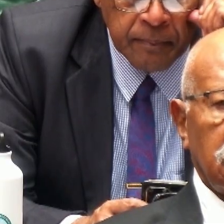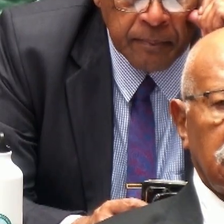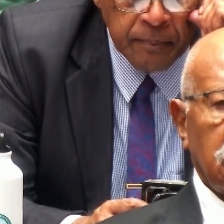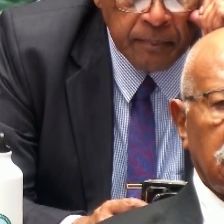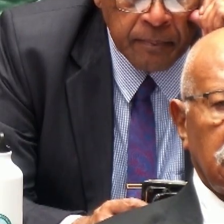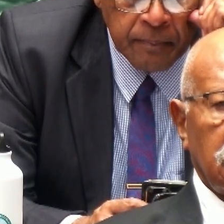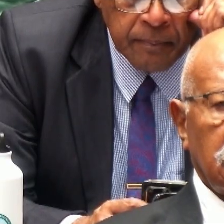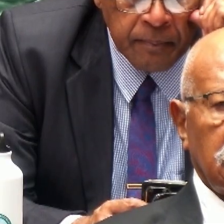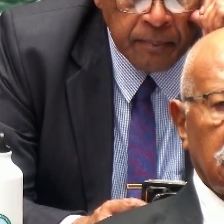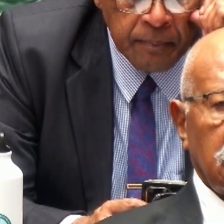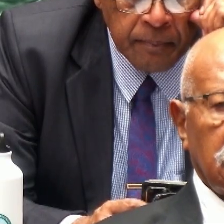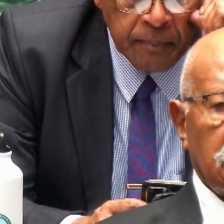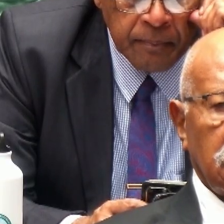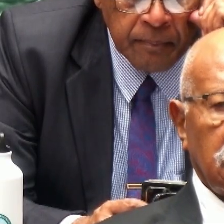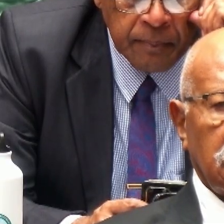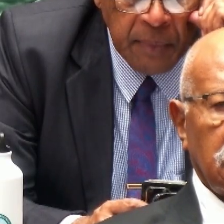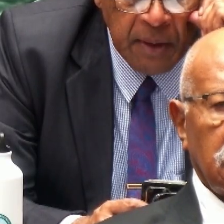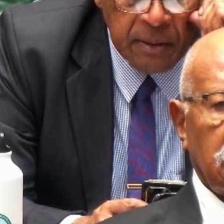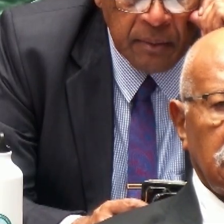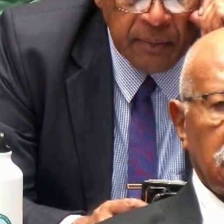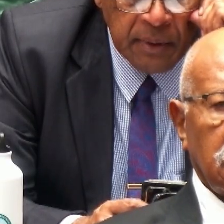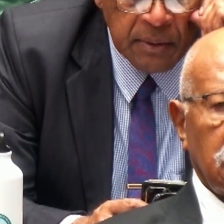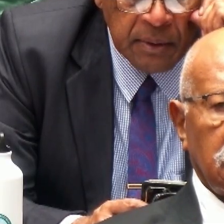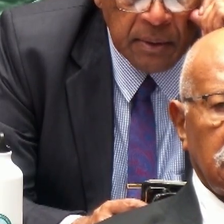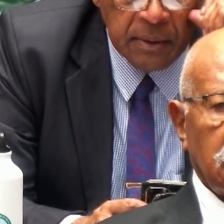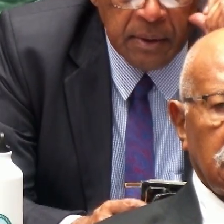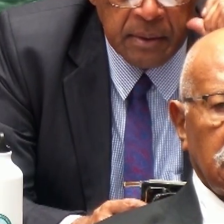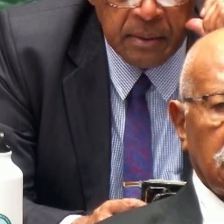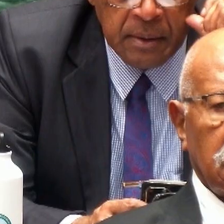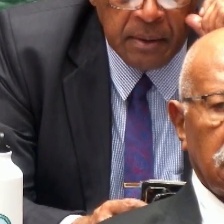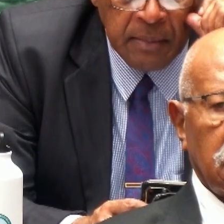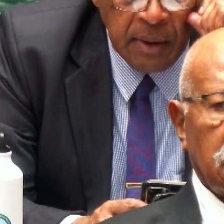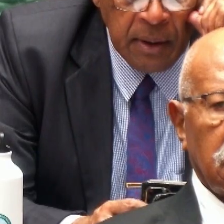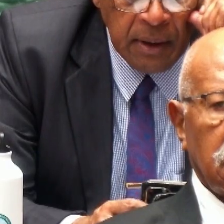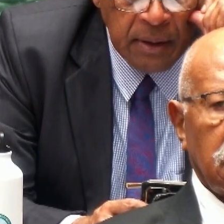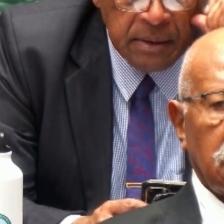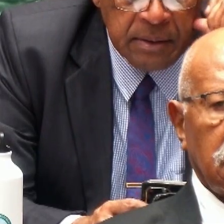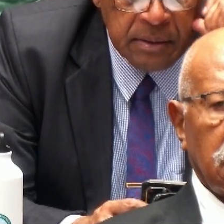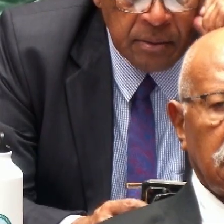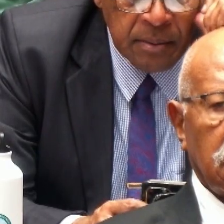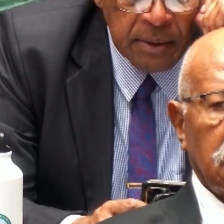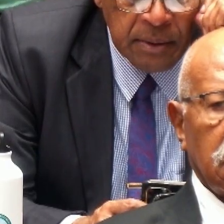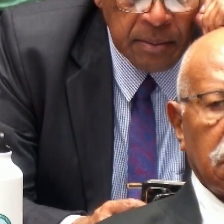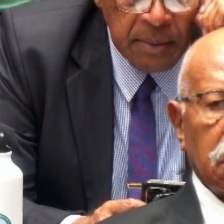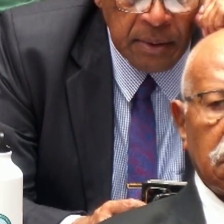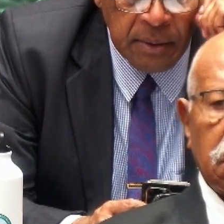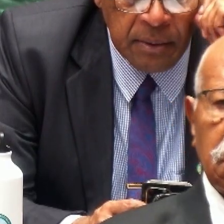responding decisively with reforms that protect survivors, empower communities, and uphold human